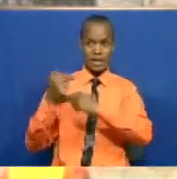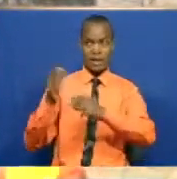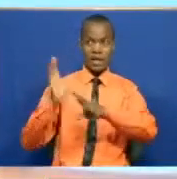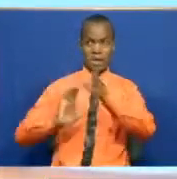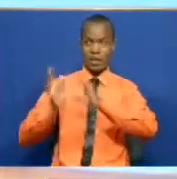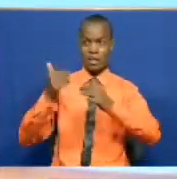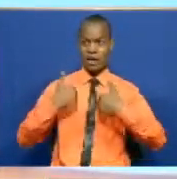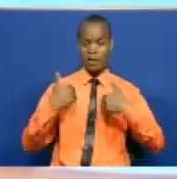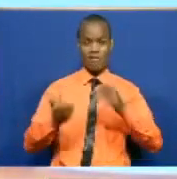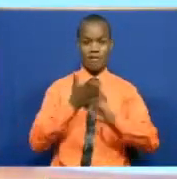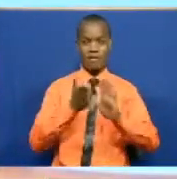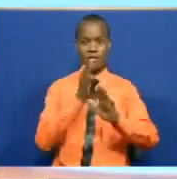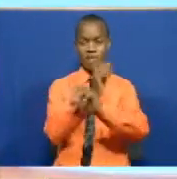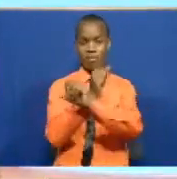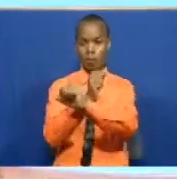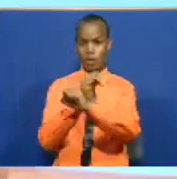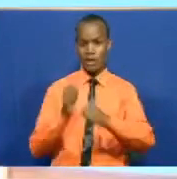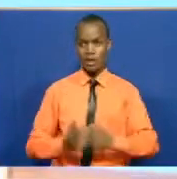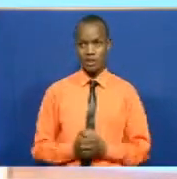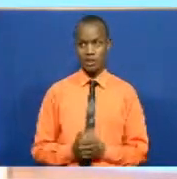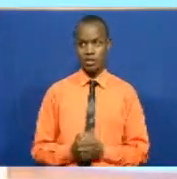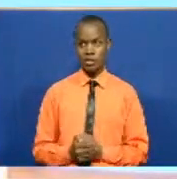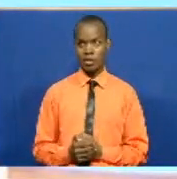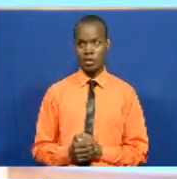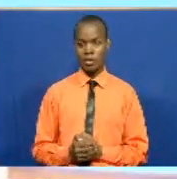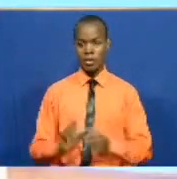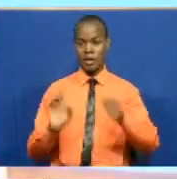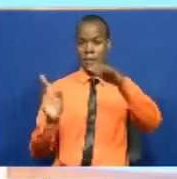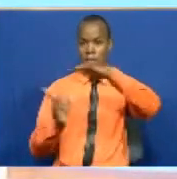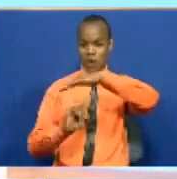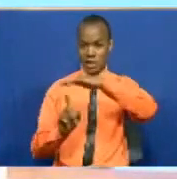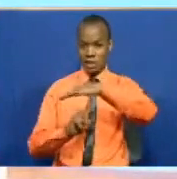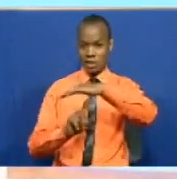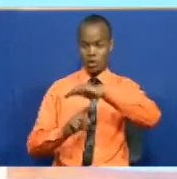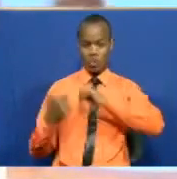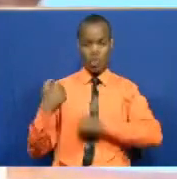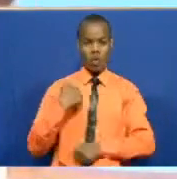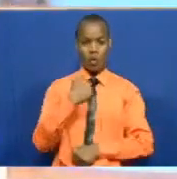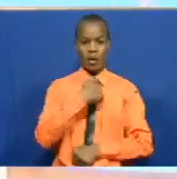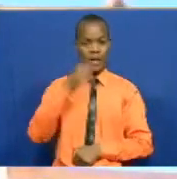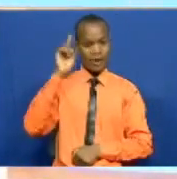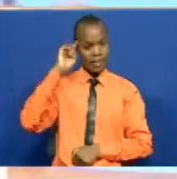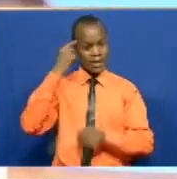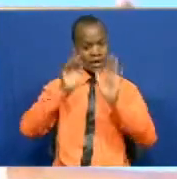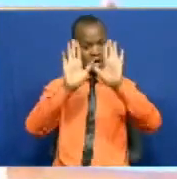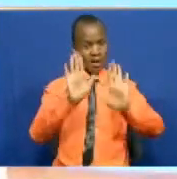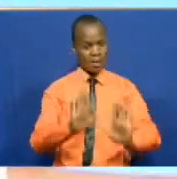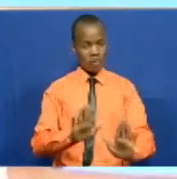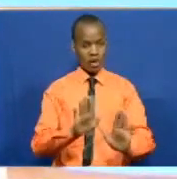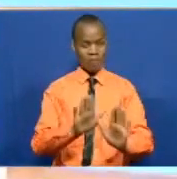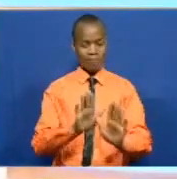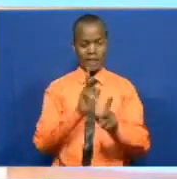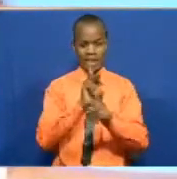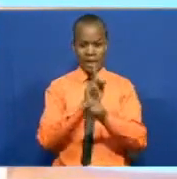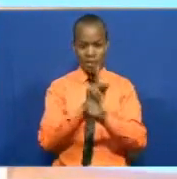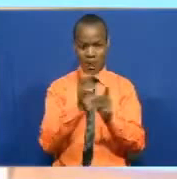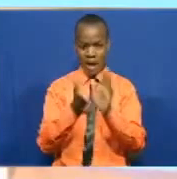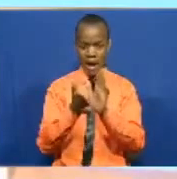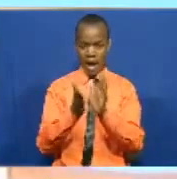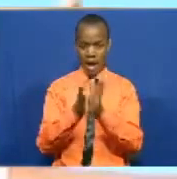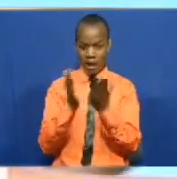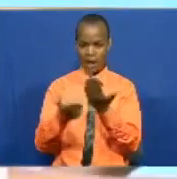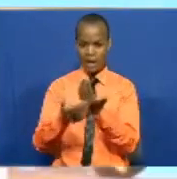it. As a ministry, we thought it's very important for us to preserve this icon for Malindi, because if you can